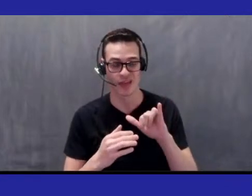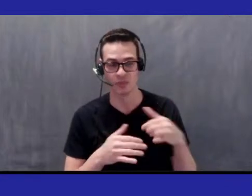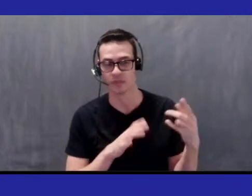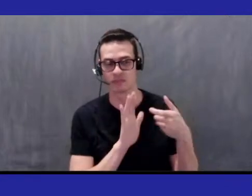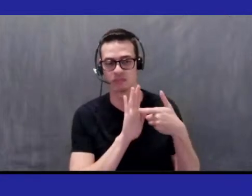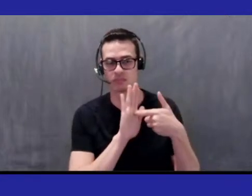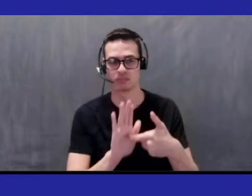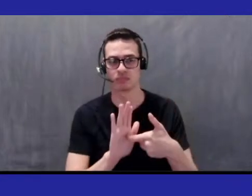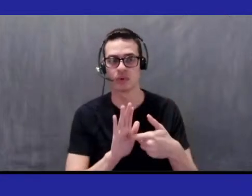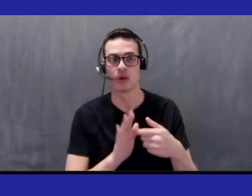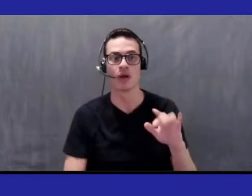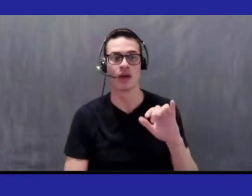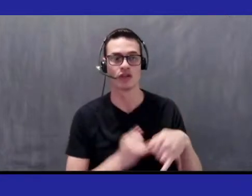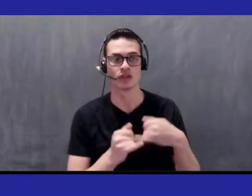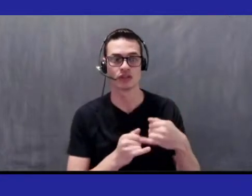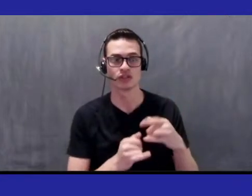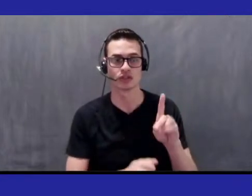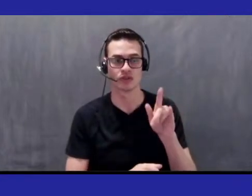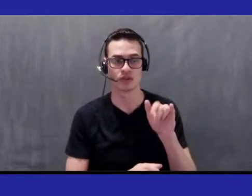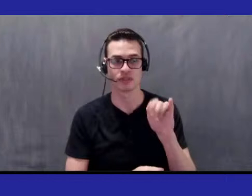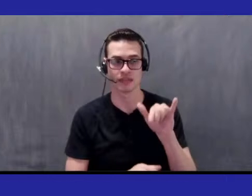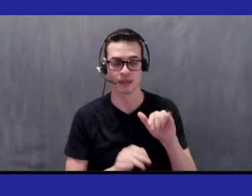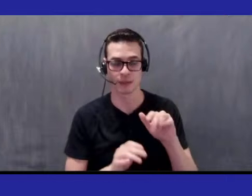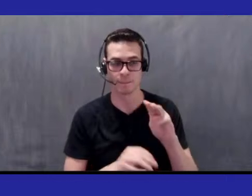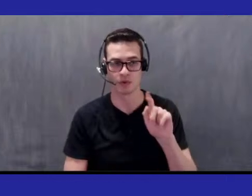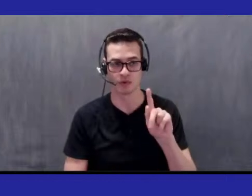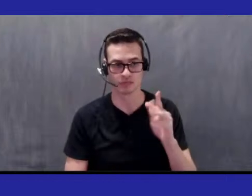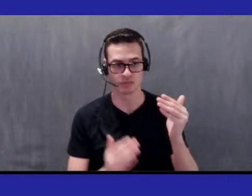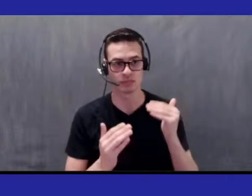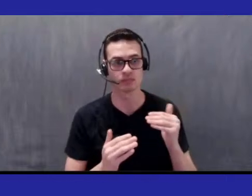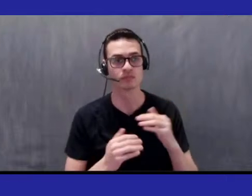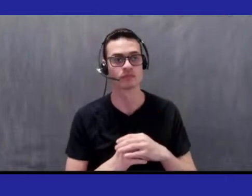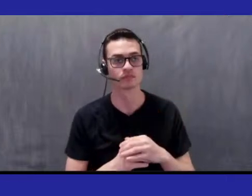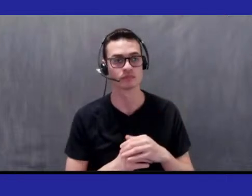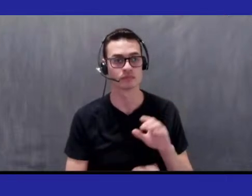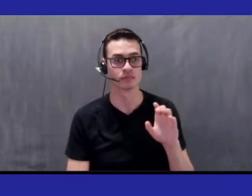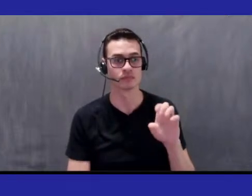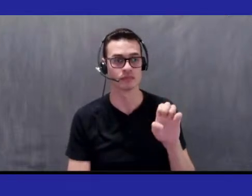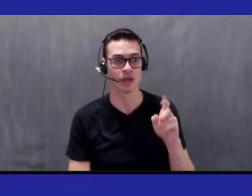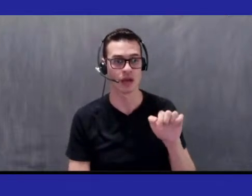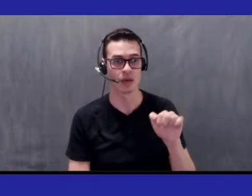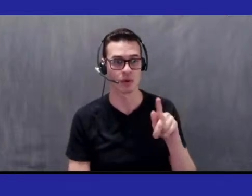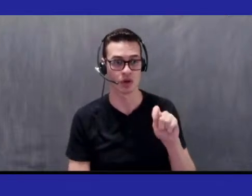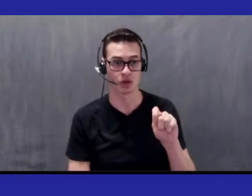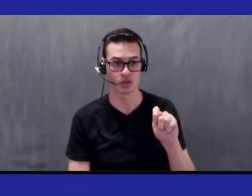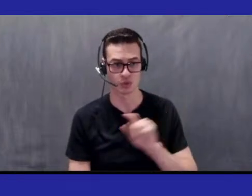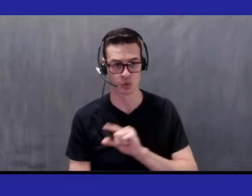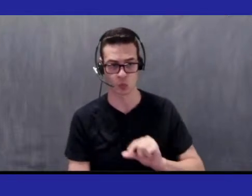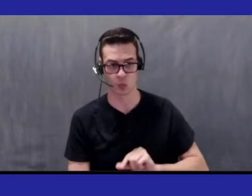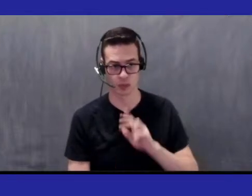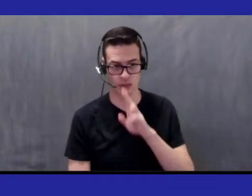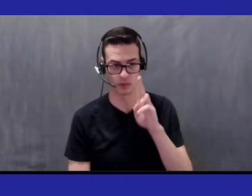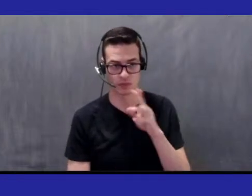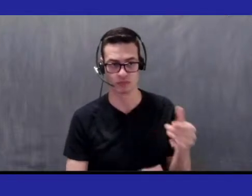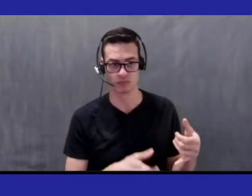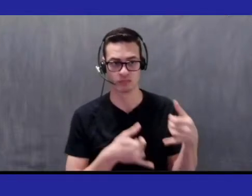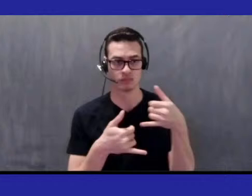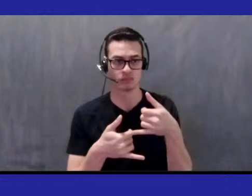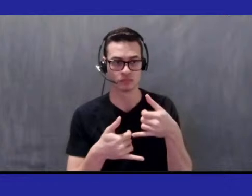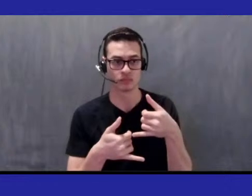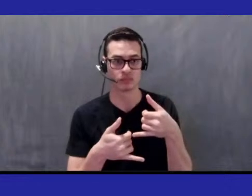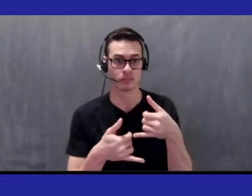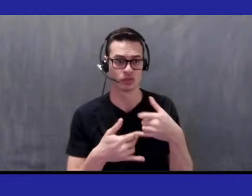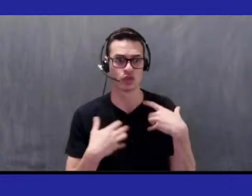June 2023, we were also presented by Elmhurst Leadership as a Strength and Solidarity Award for the work that we've done